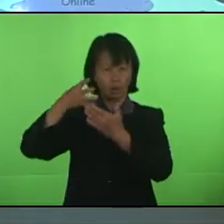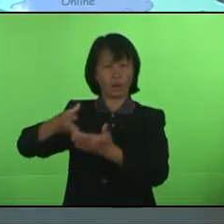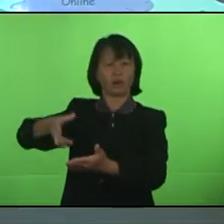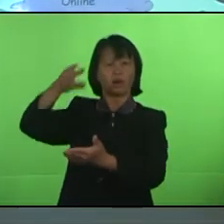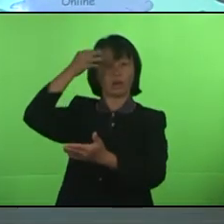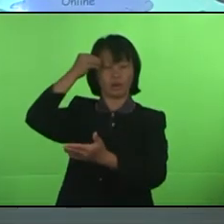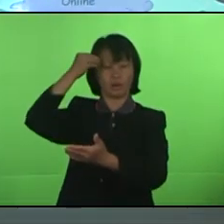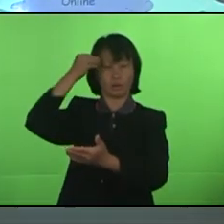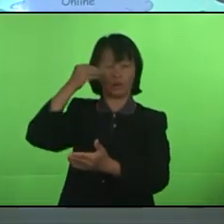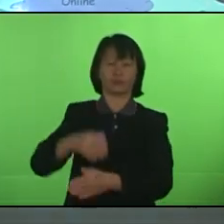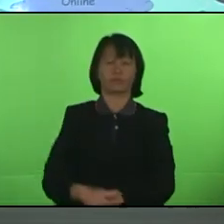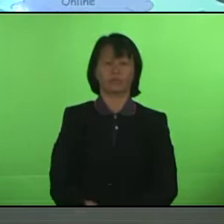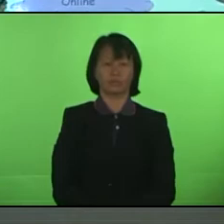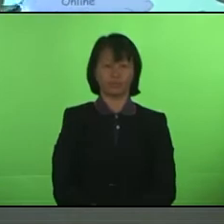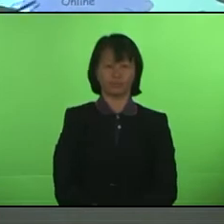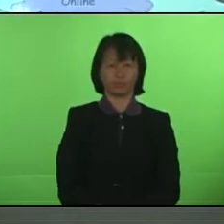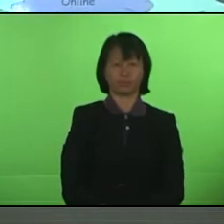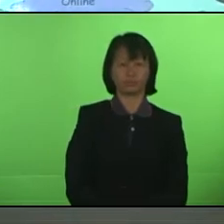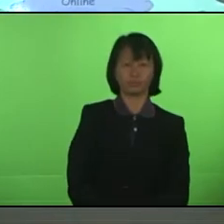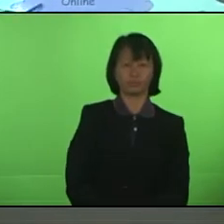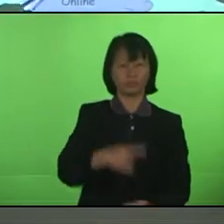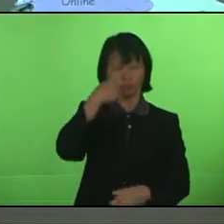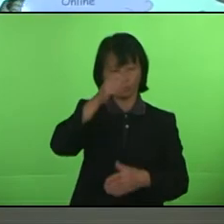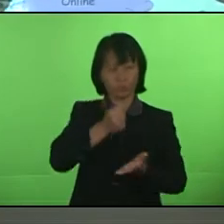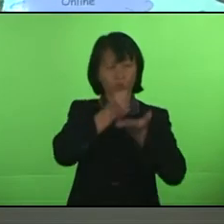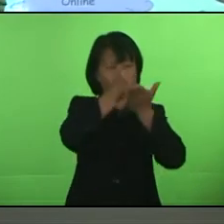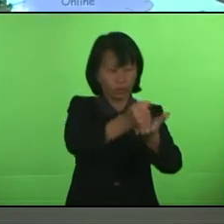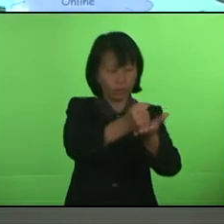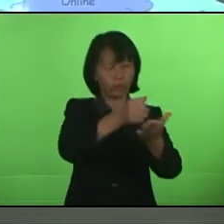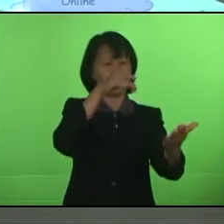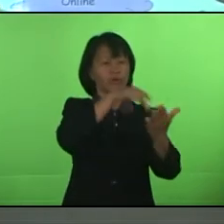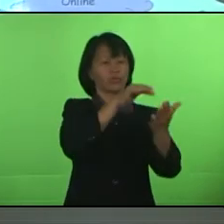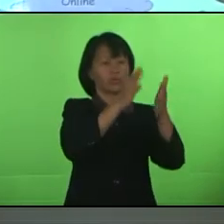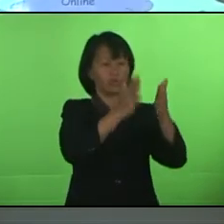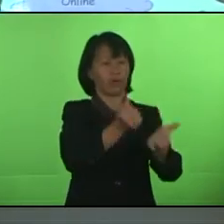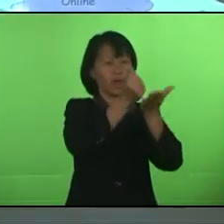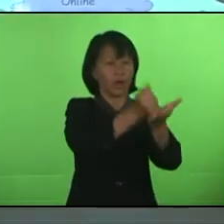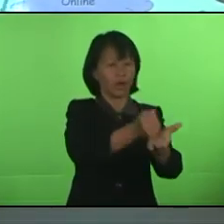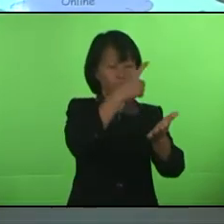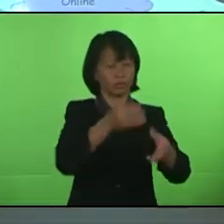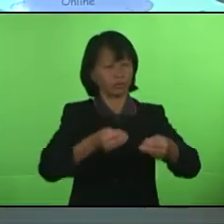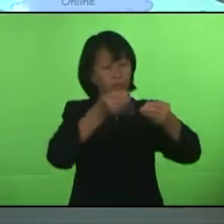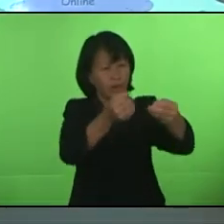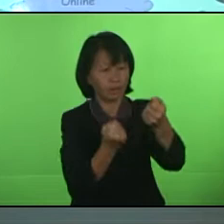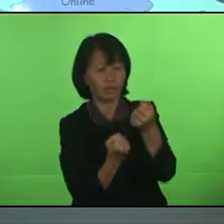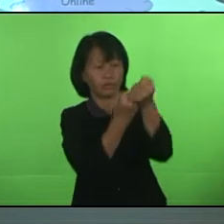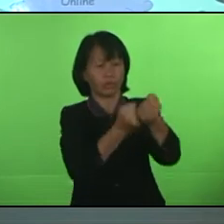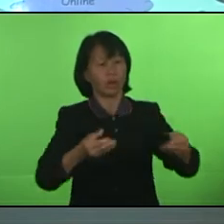mobile pedagogy, whereby to help our students to continually give them